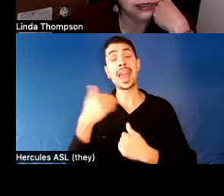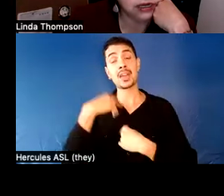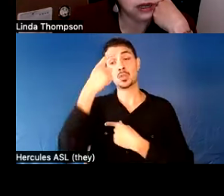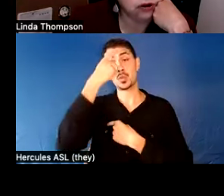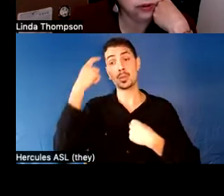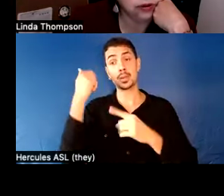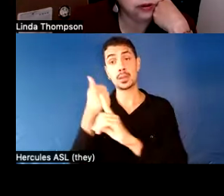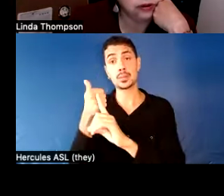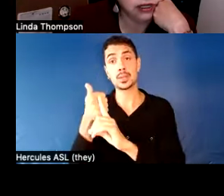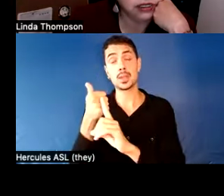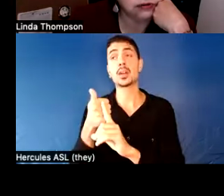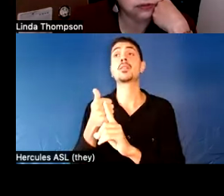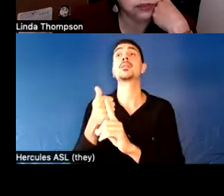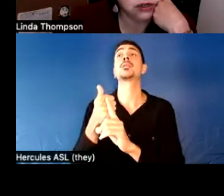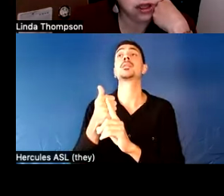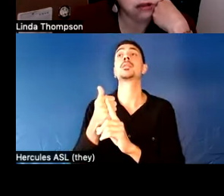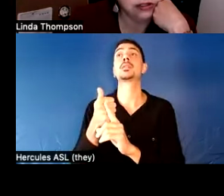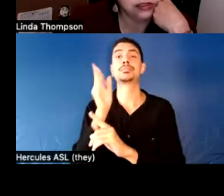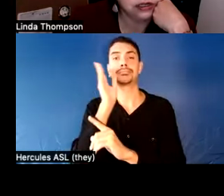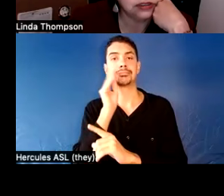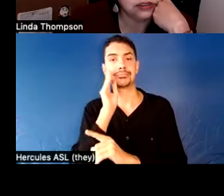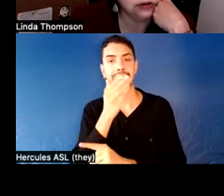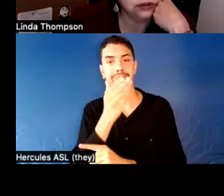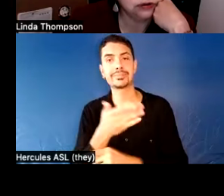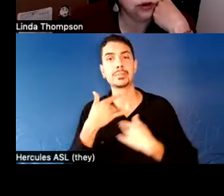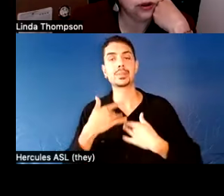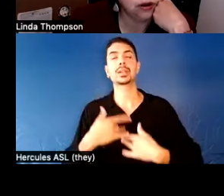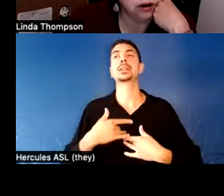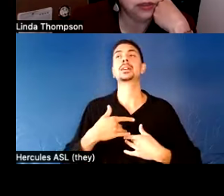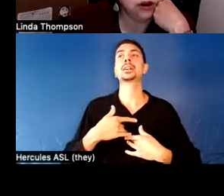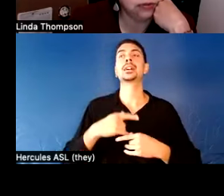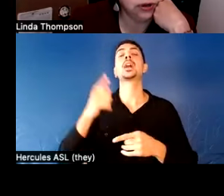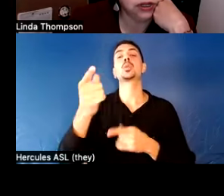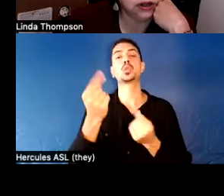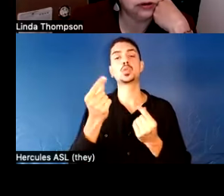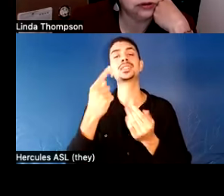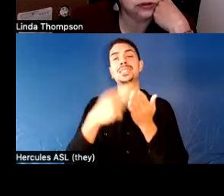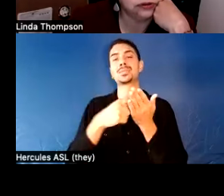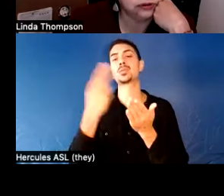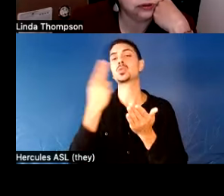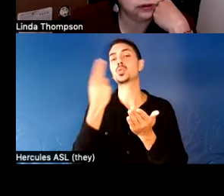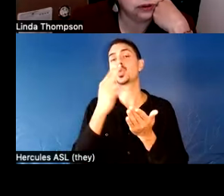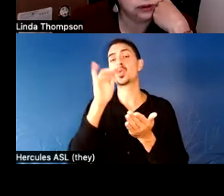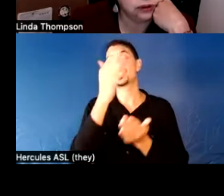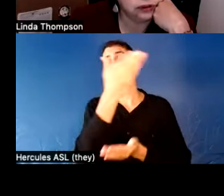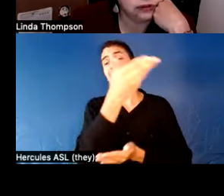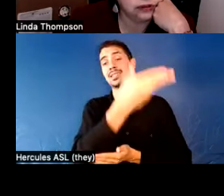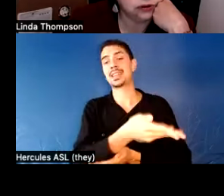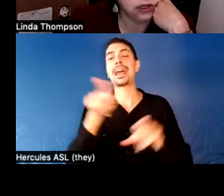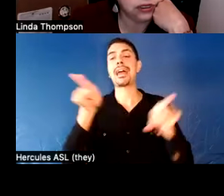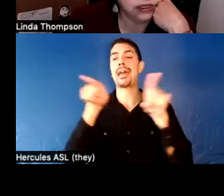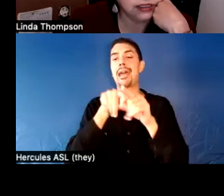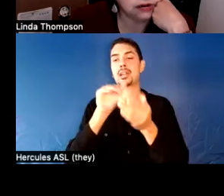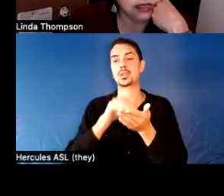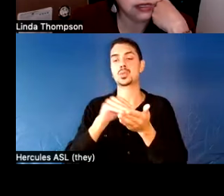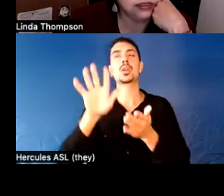to seek help, they can use mental health as an excuse for the harm they are putting on others. So